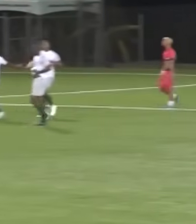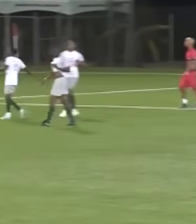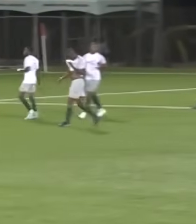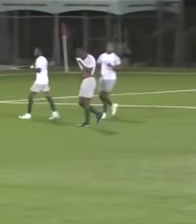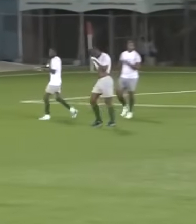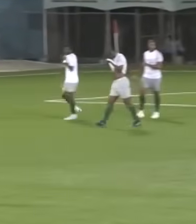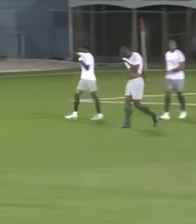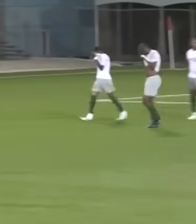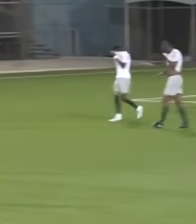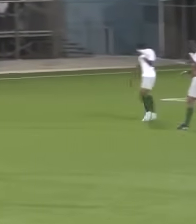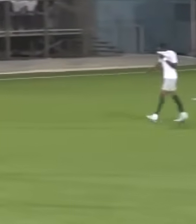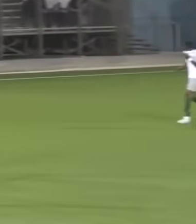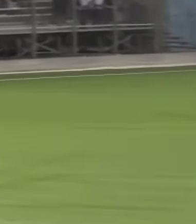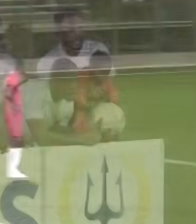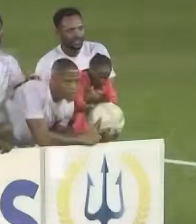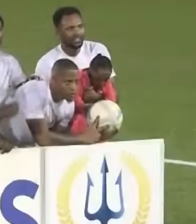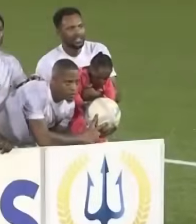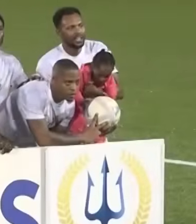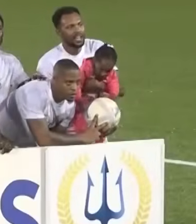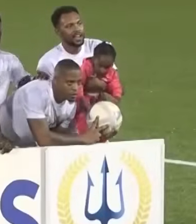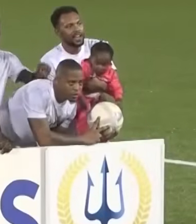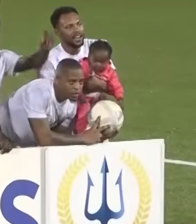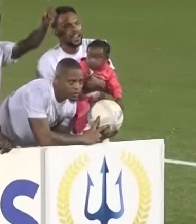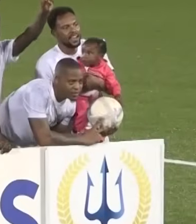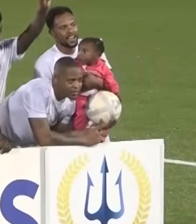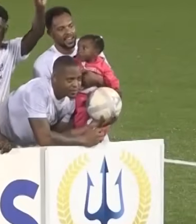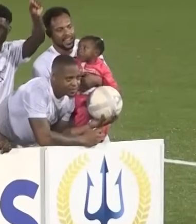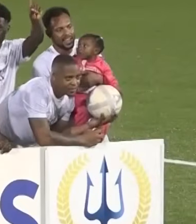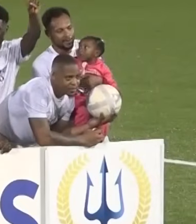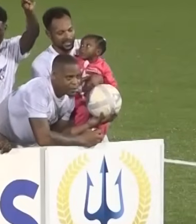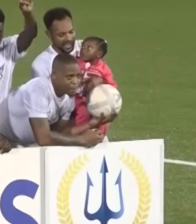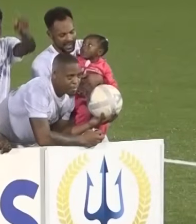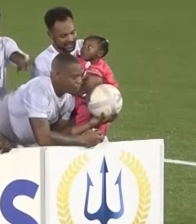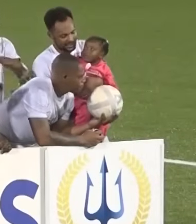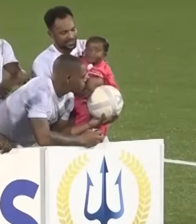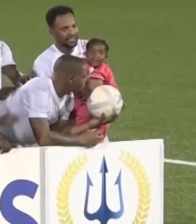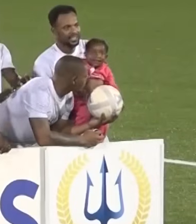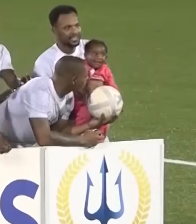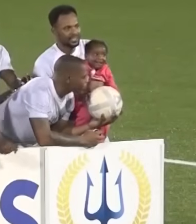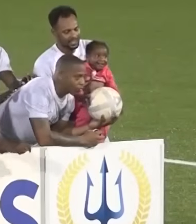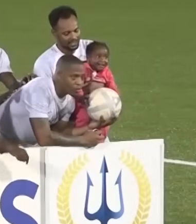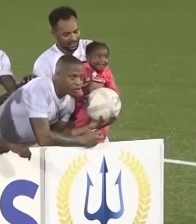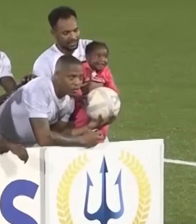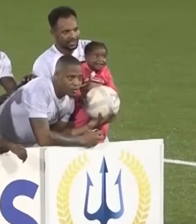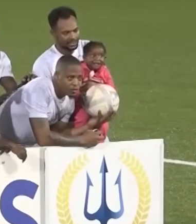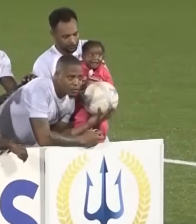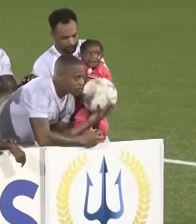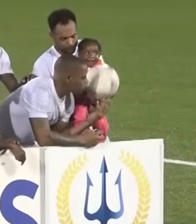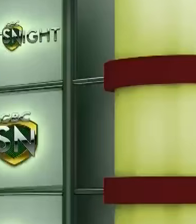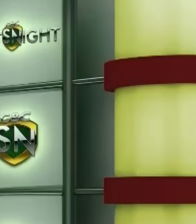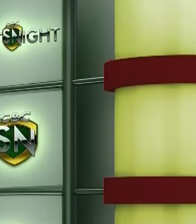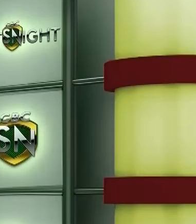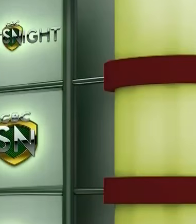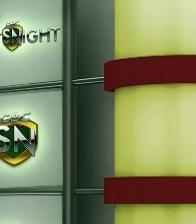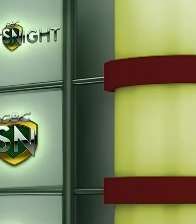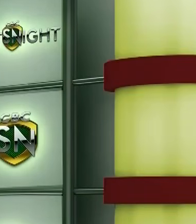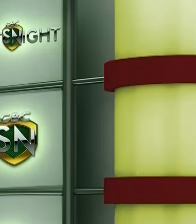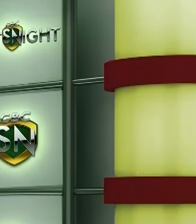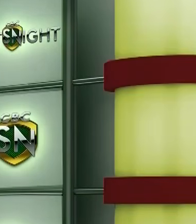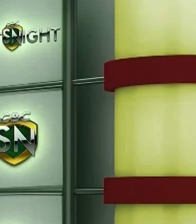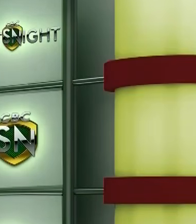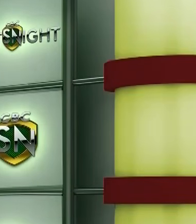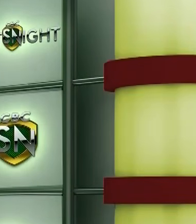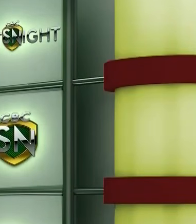1, Kickstart Rush 0. Anmar Goodrich Boyce, CBC Sports.